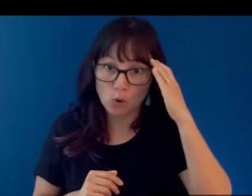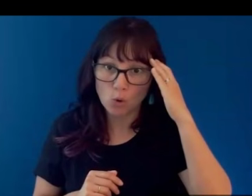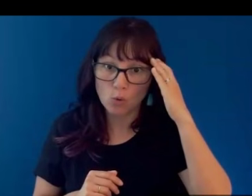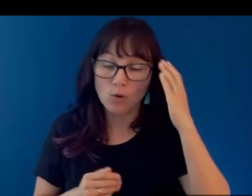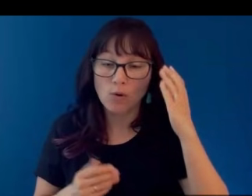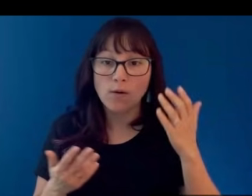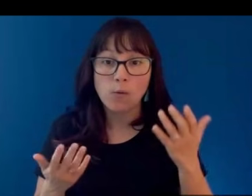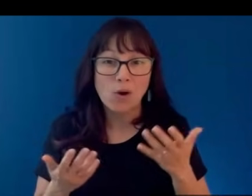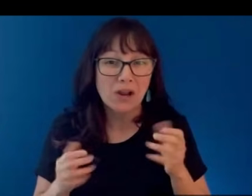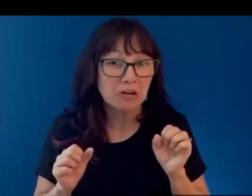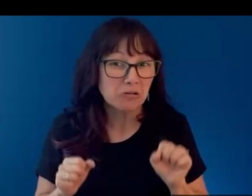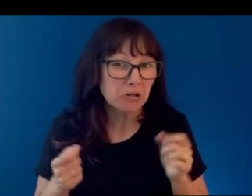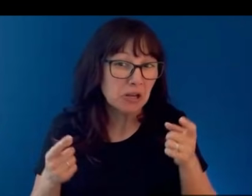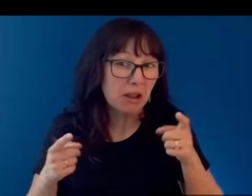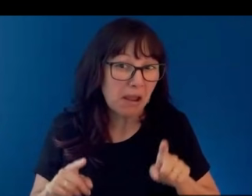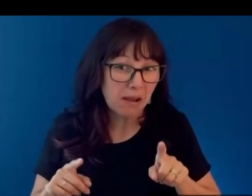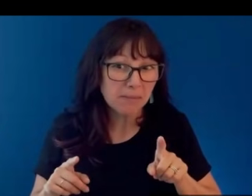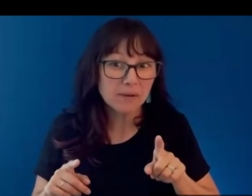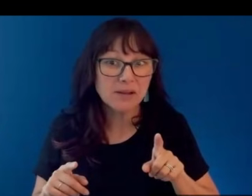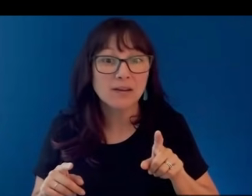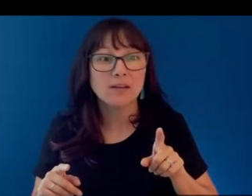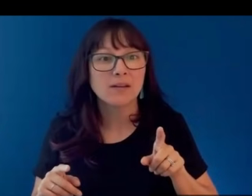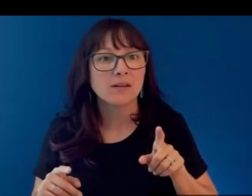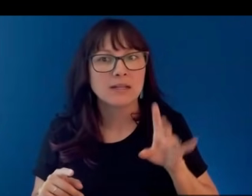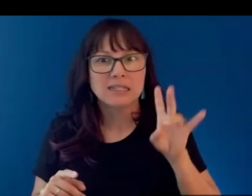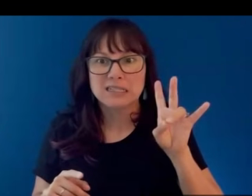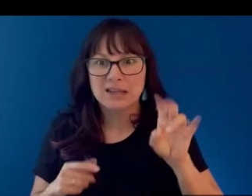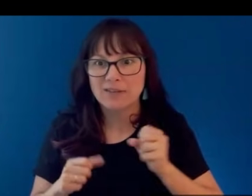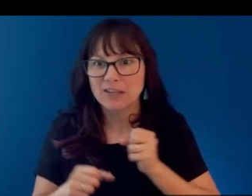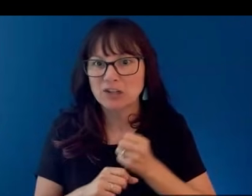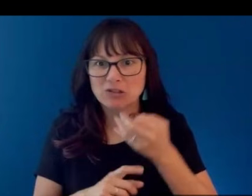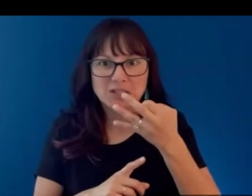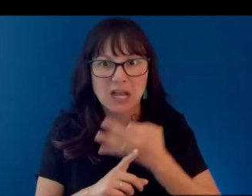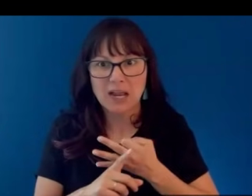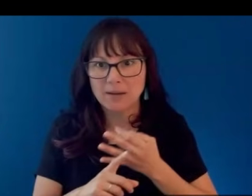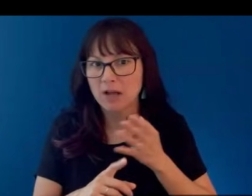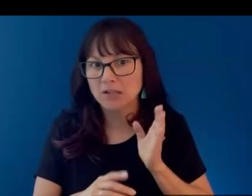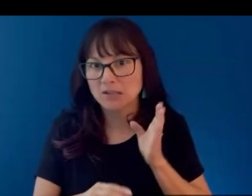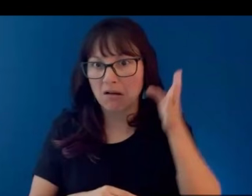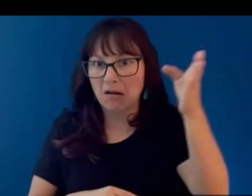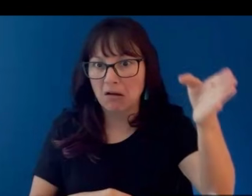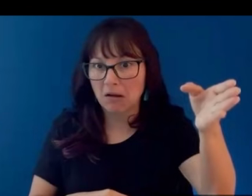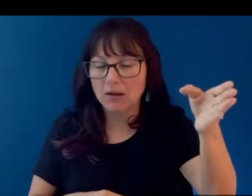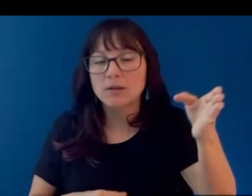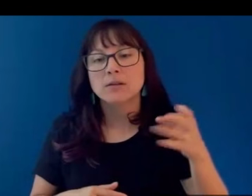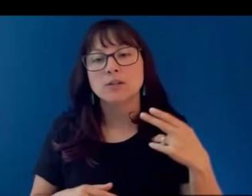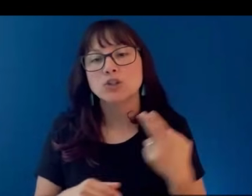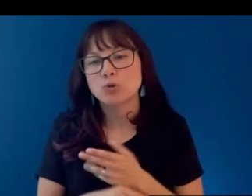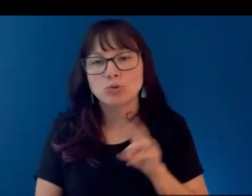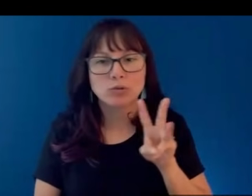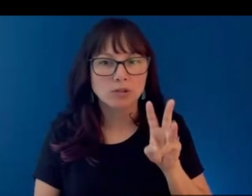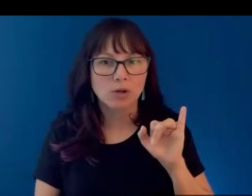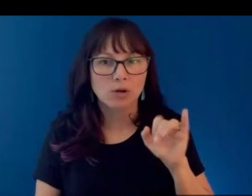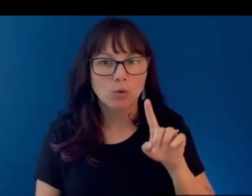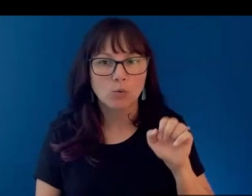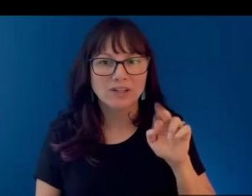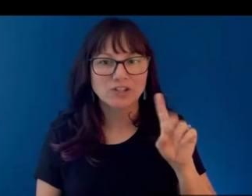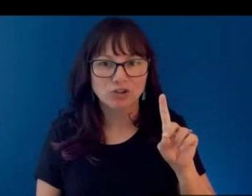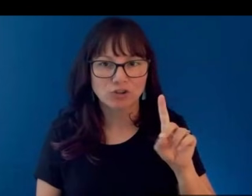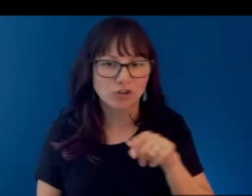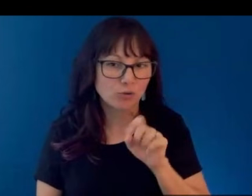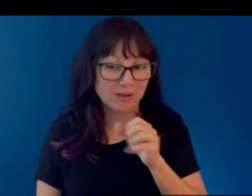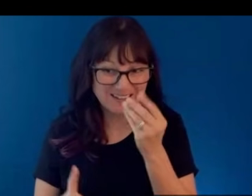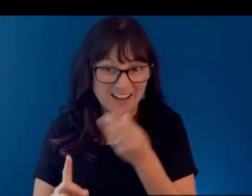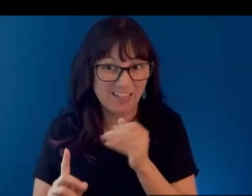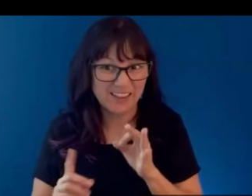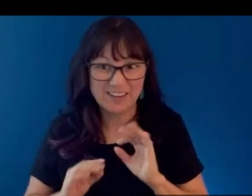what might happen to them 7 years and 9 months into the future, use the wizard and you can tell them that